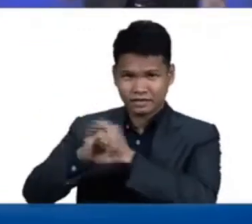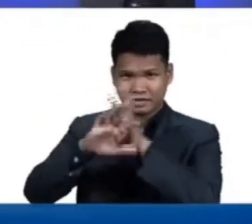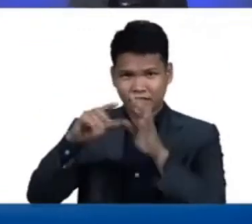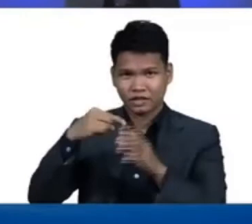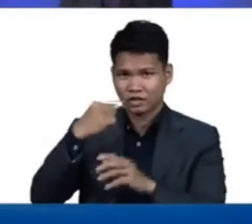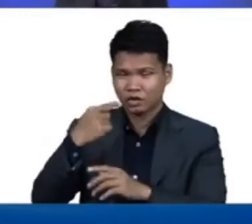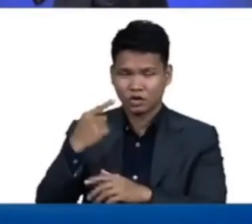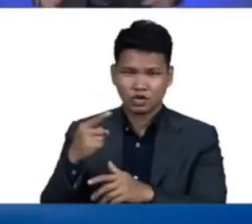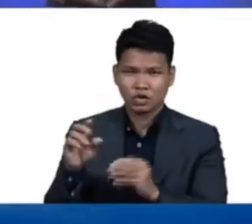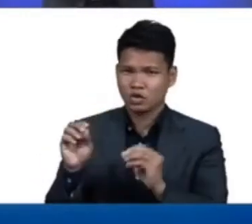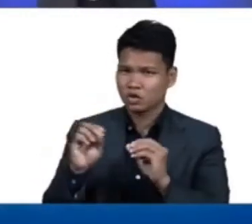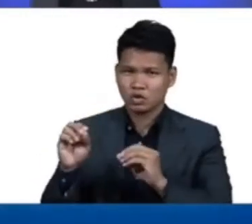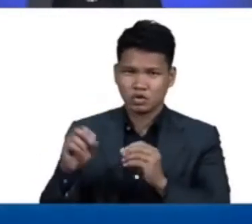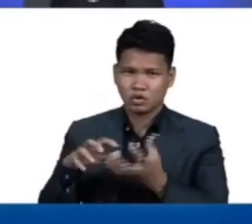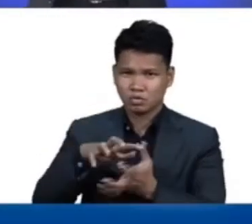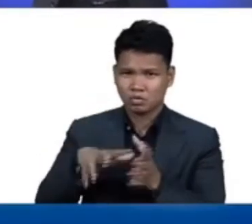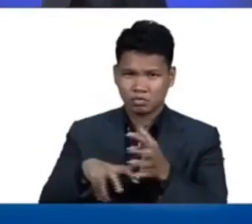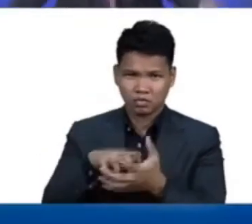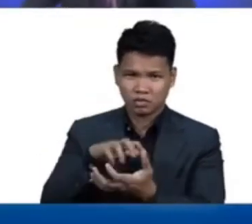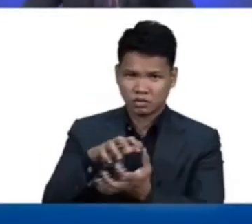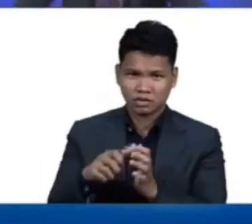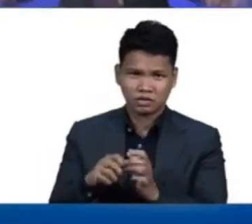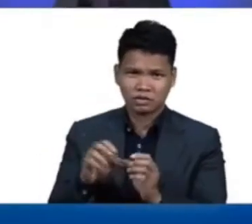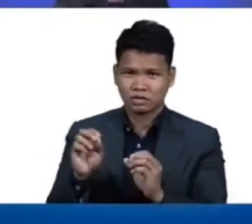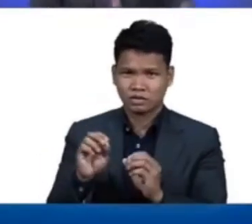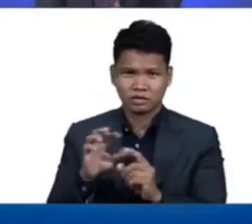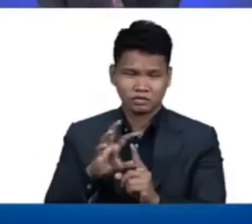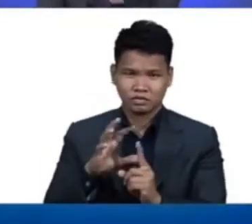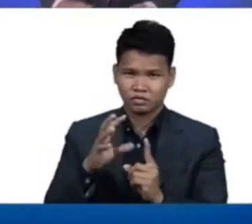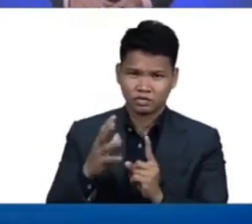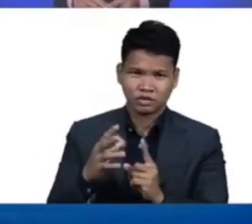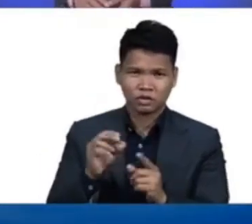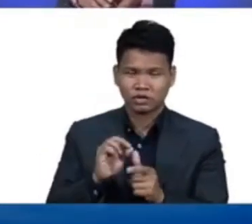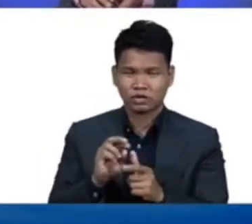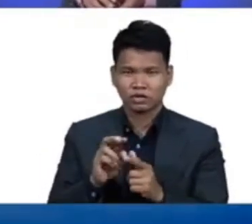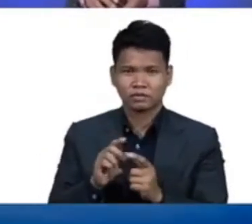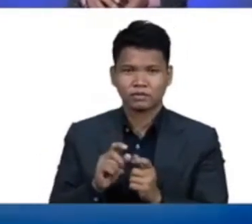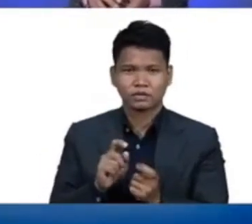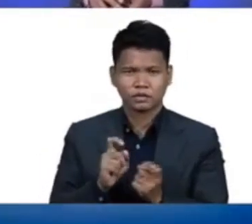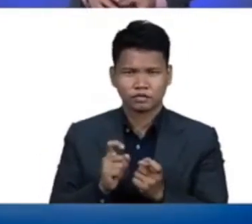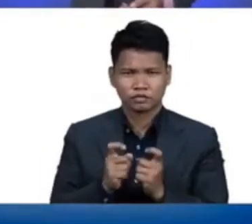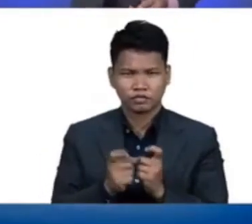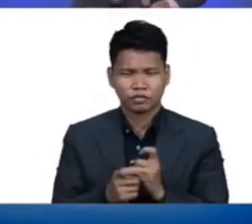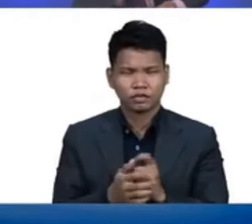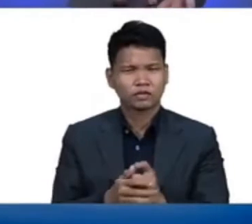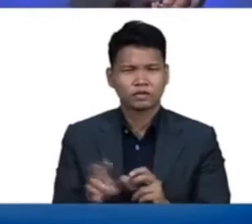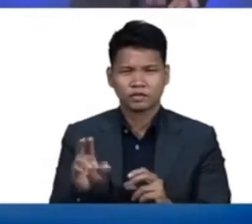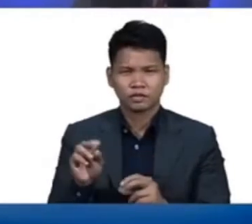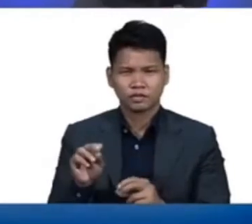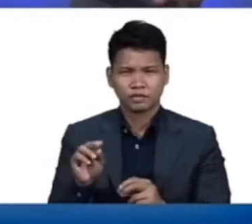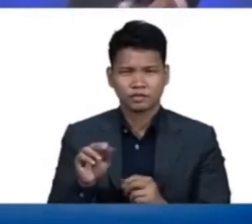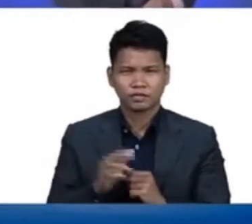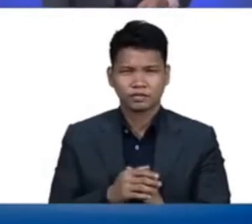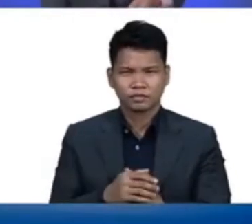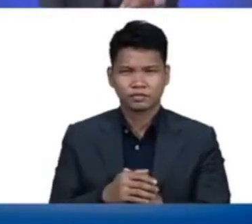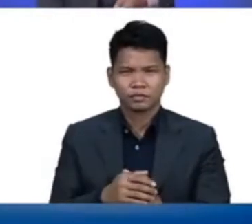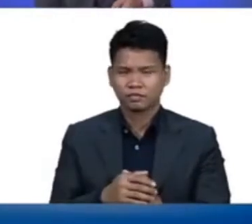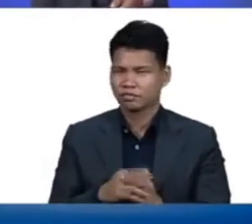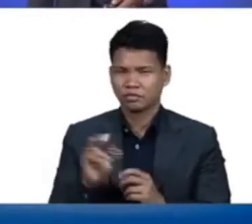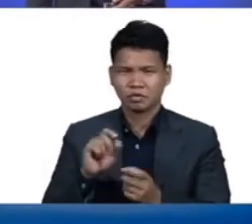with whom there is no variation of shadow of turning. There is no